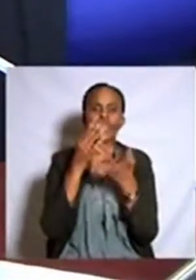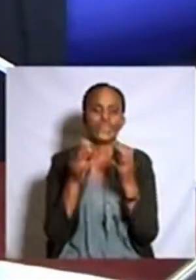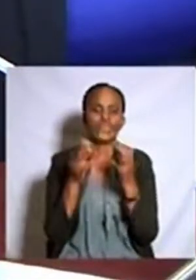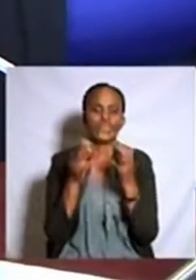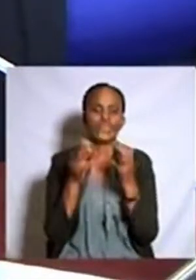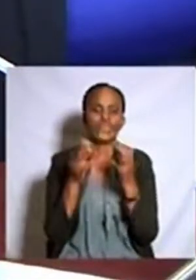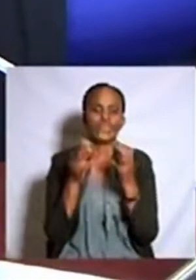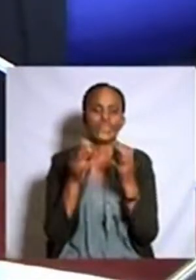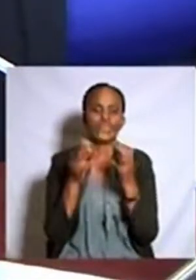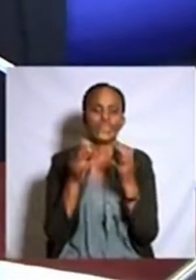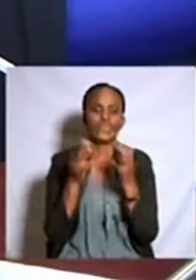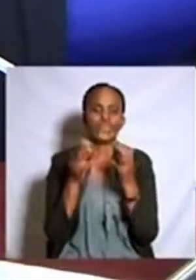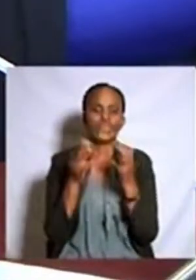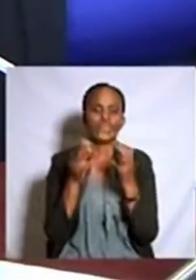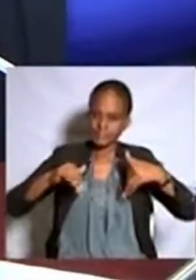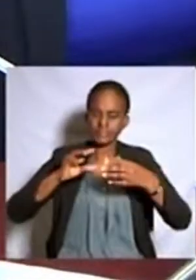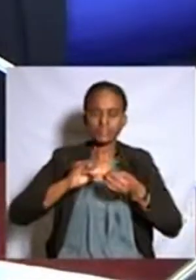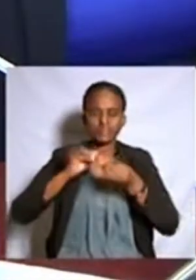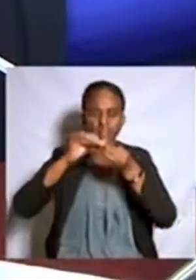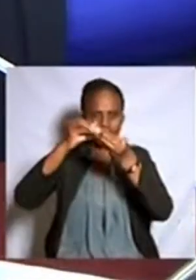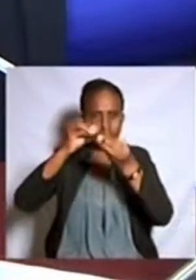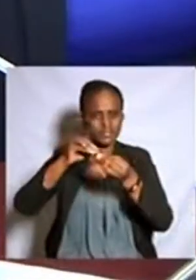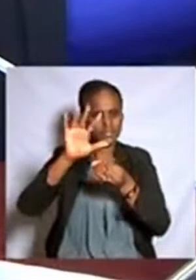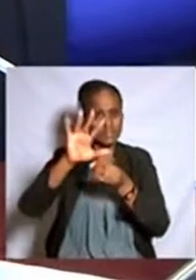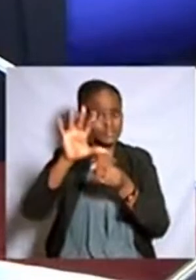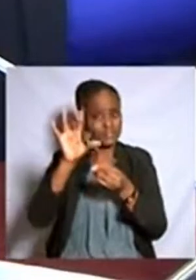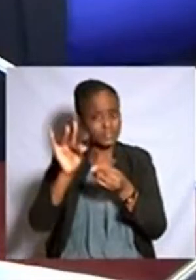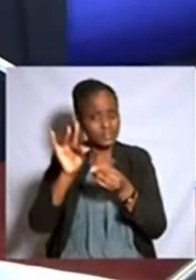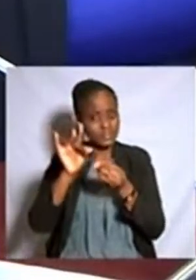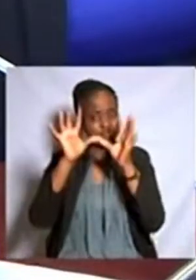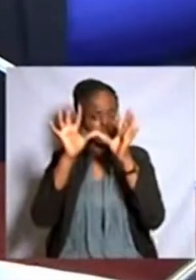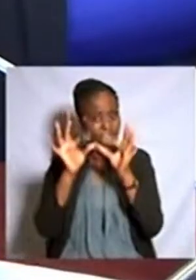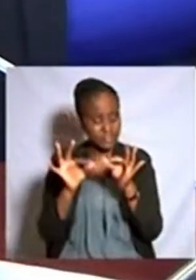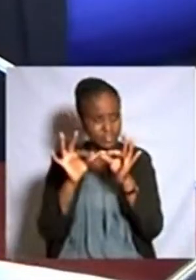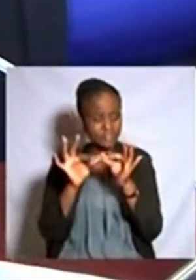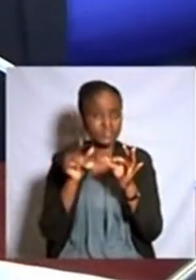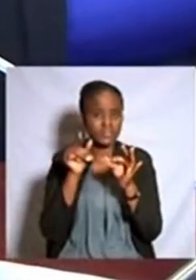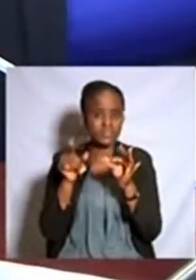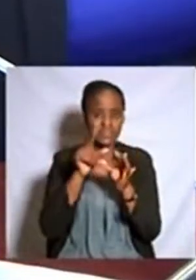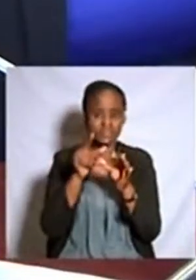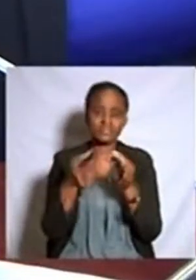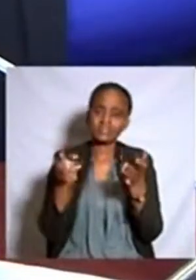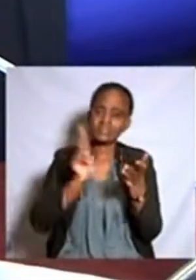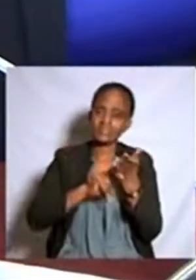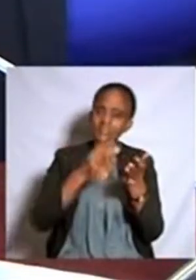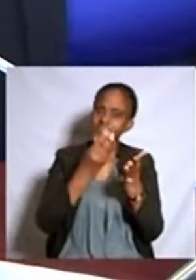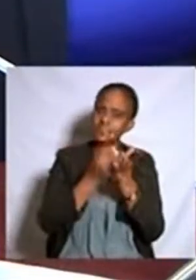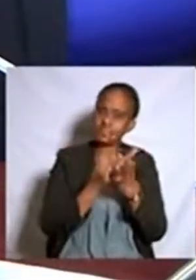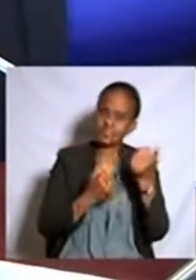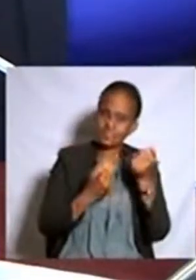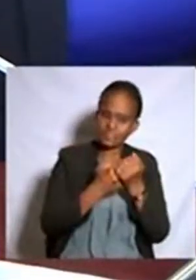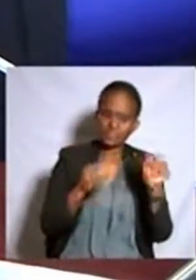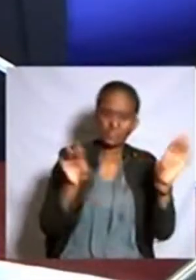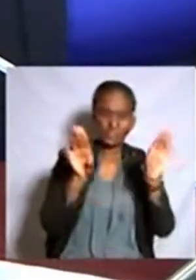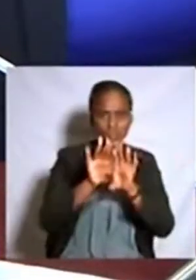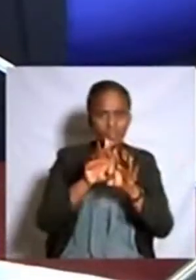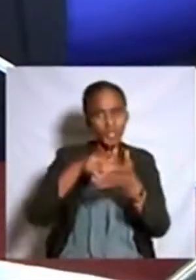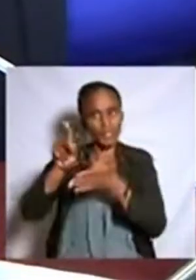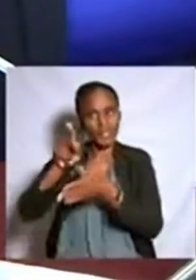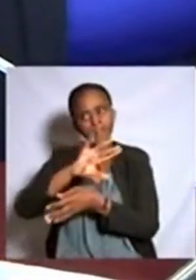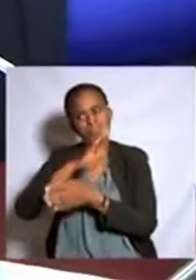a separate total of 58 accounts have either been refinanced or closed or paid off.